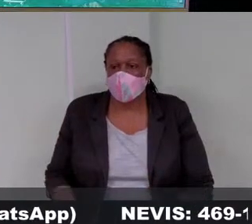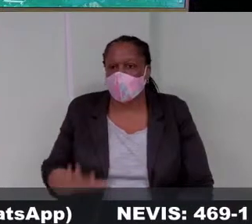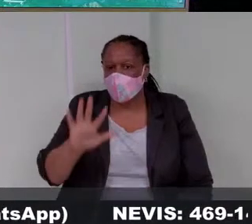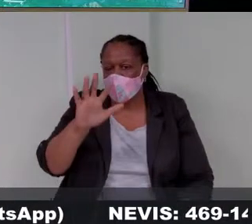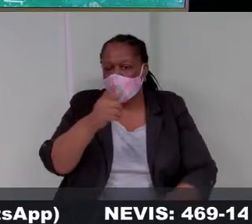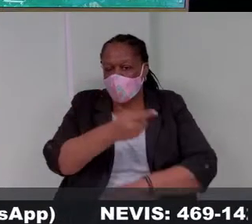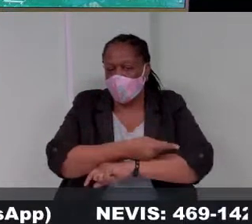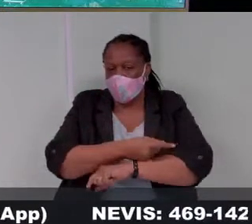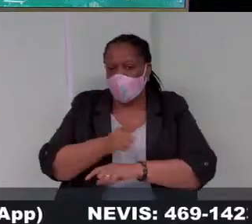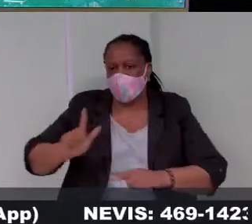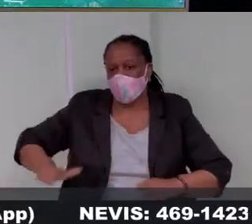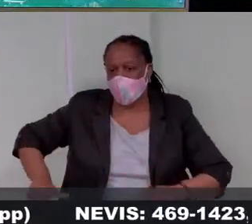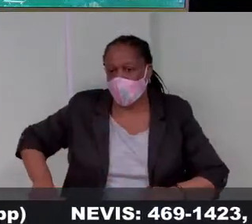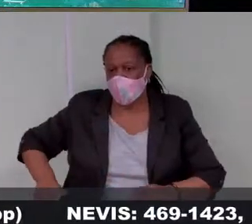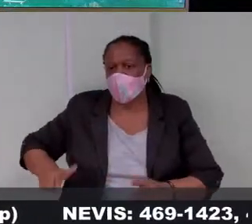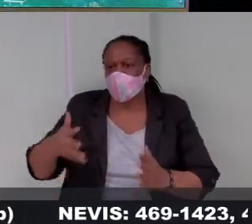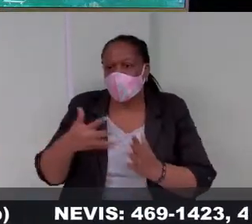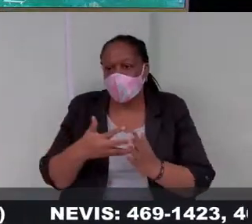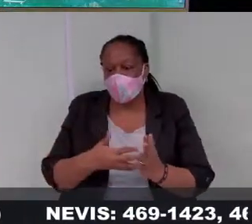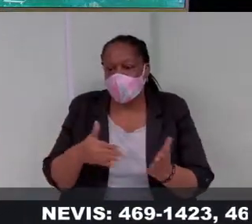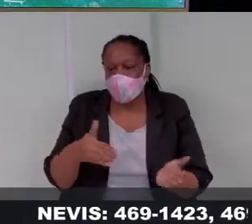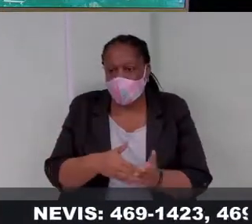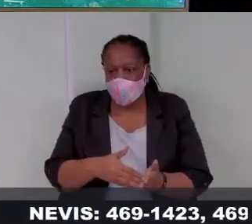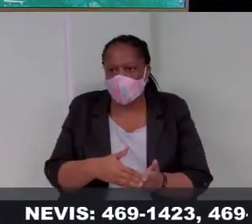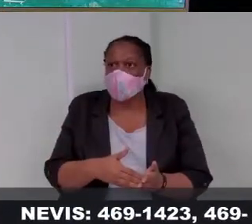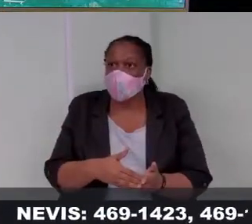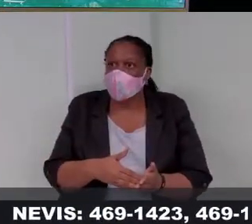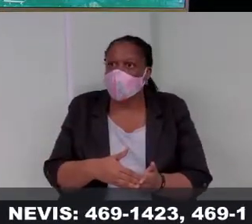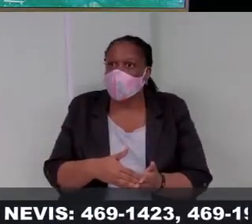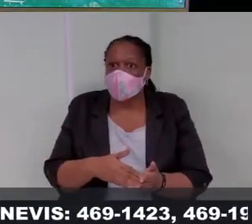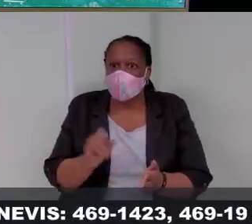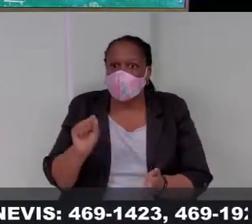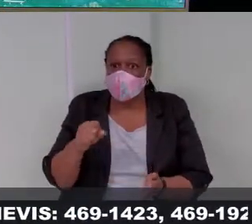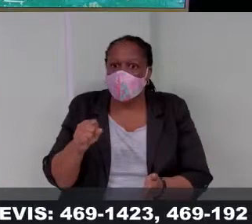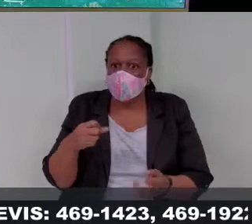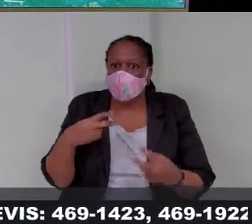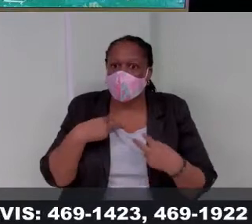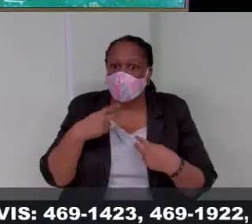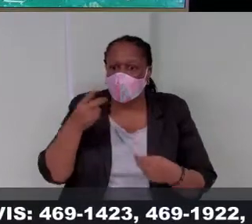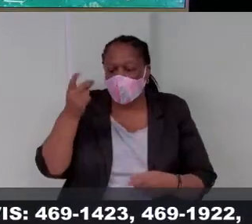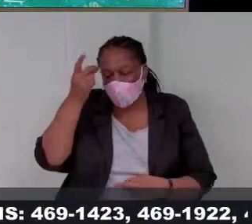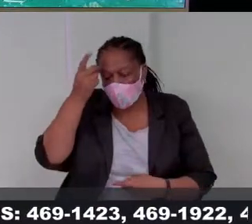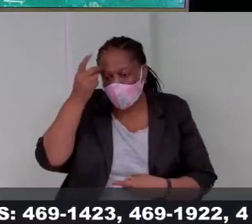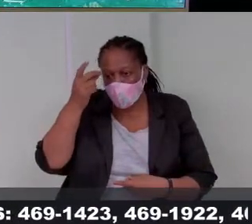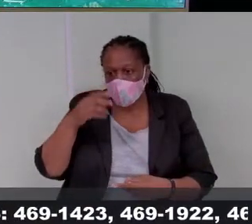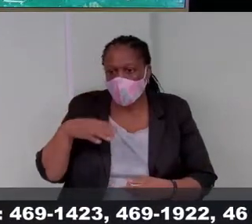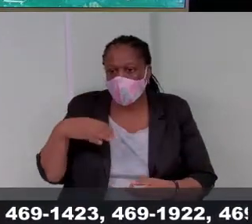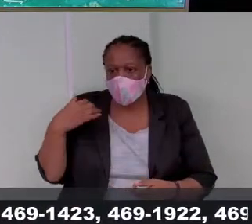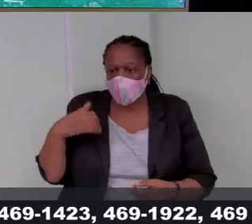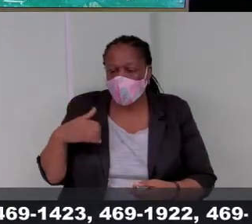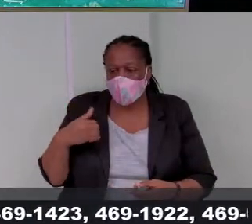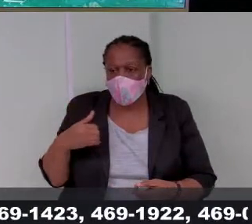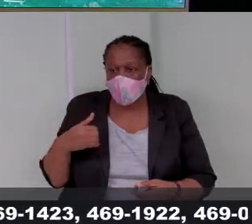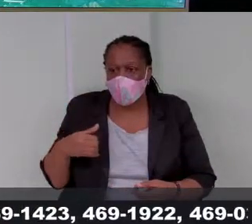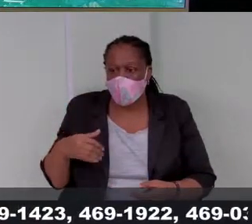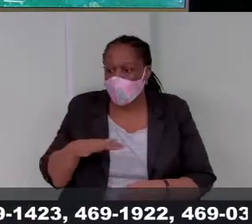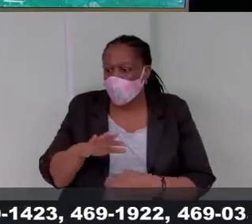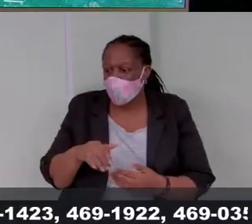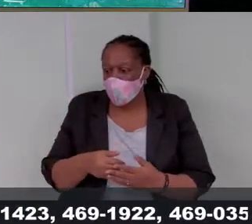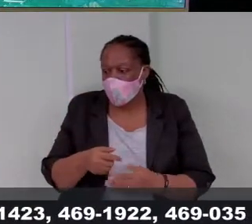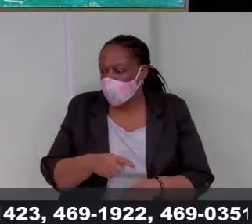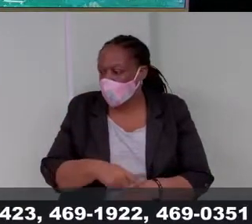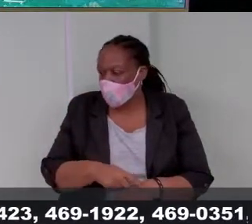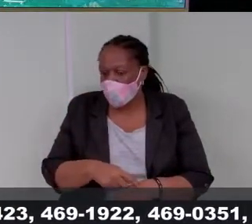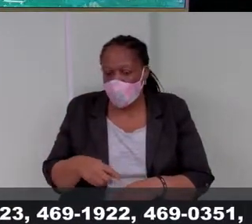later, and he was found to be positive. During this time, he would have been interacting with all of